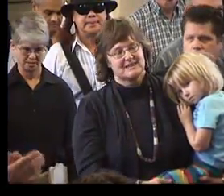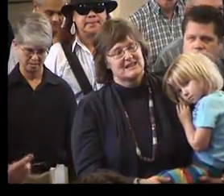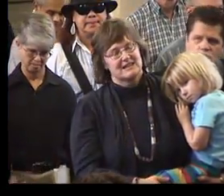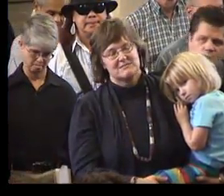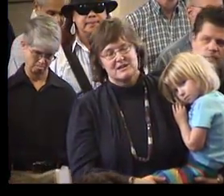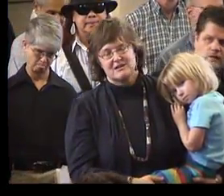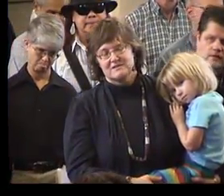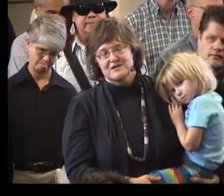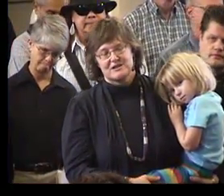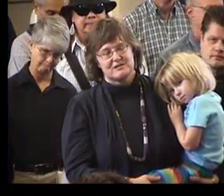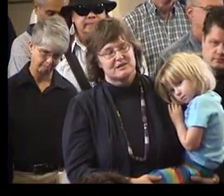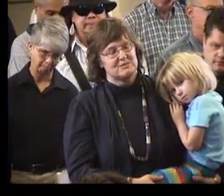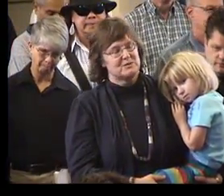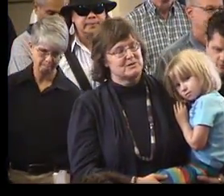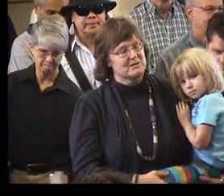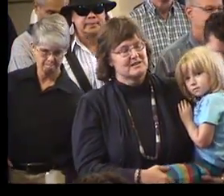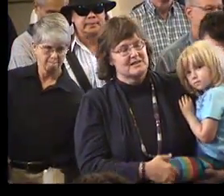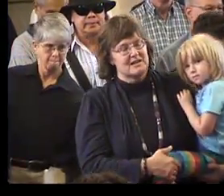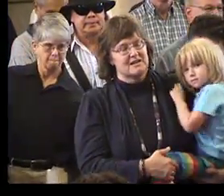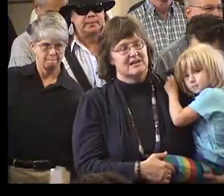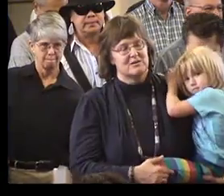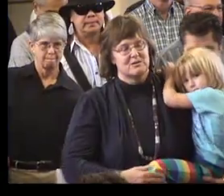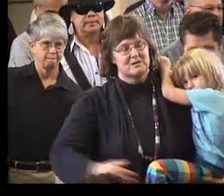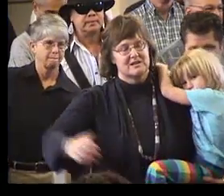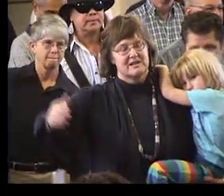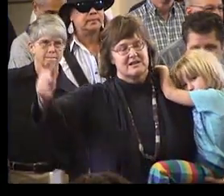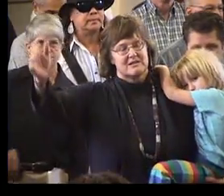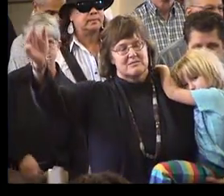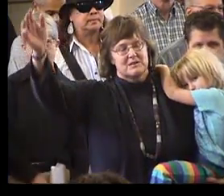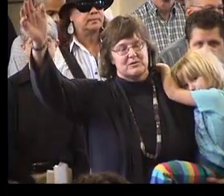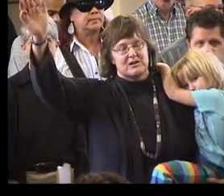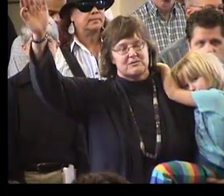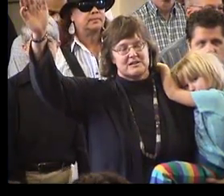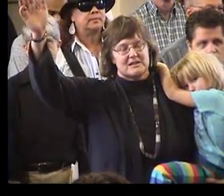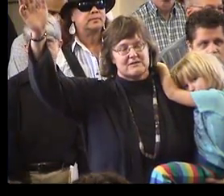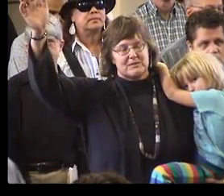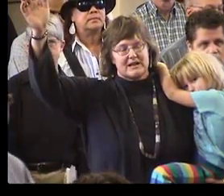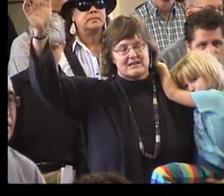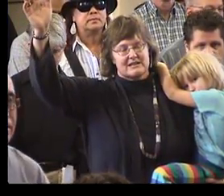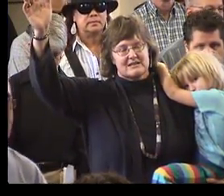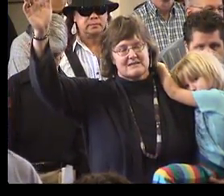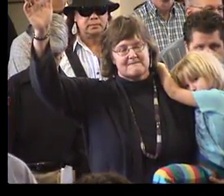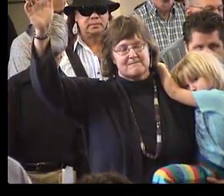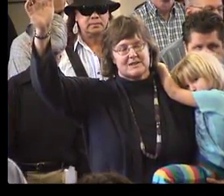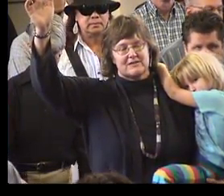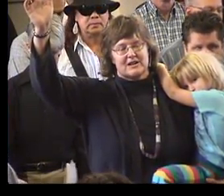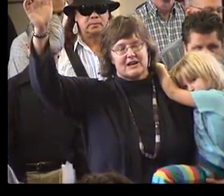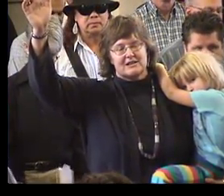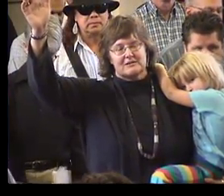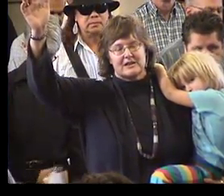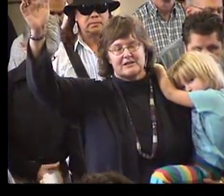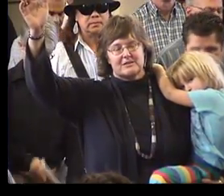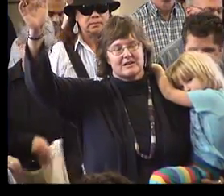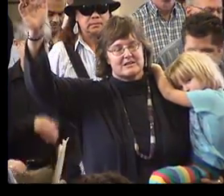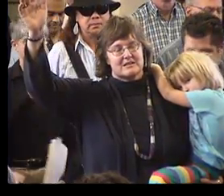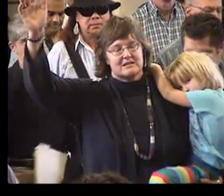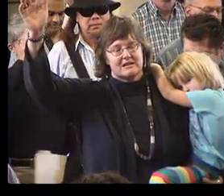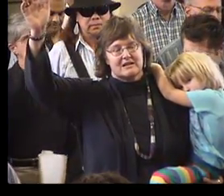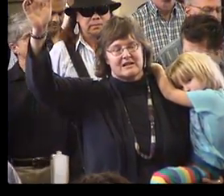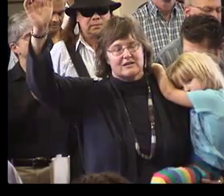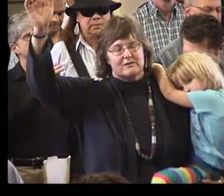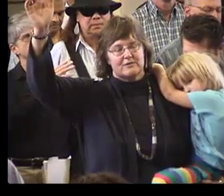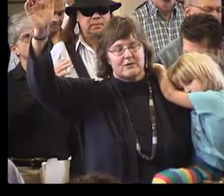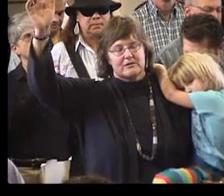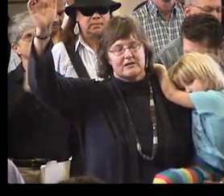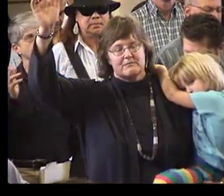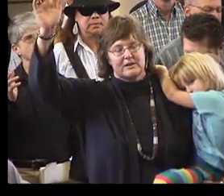generation. May all of the children in the world, young and old, may we all receive the blessings of our God, Creator Christ,